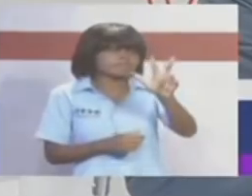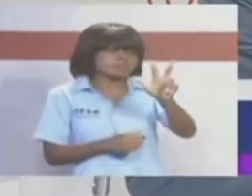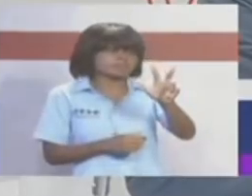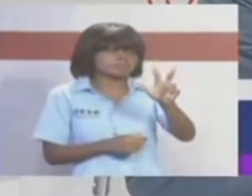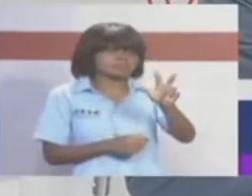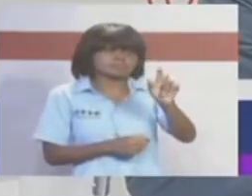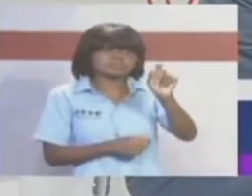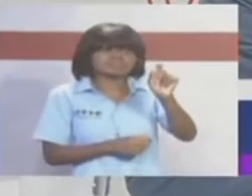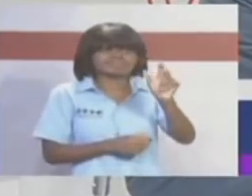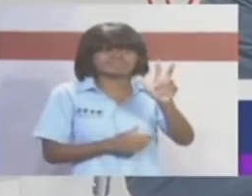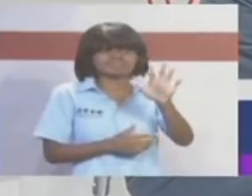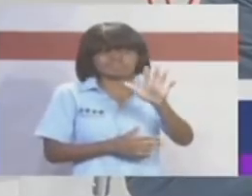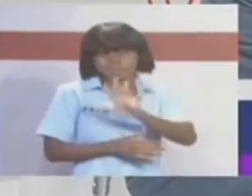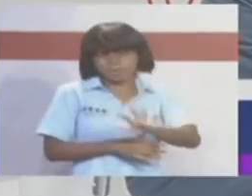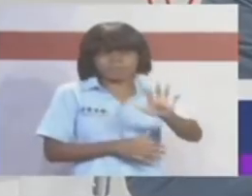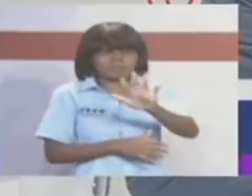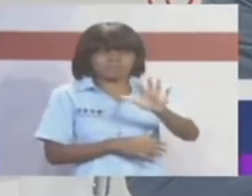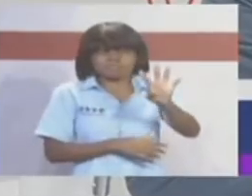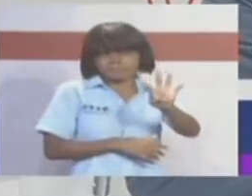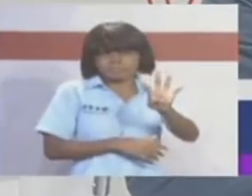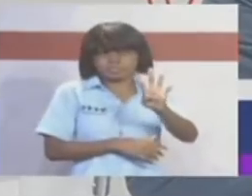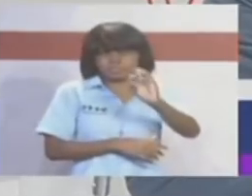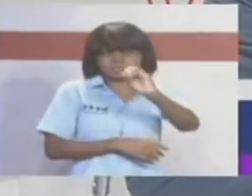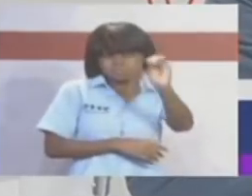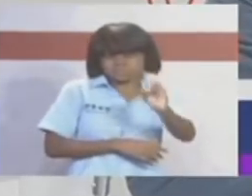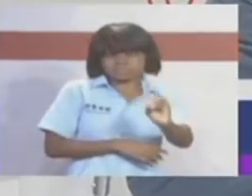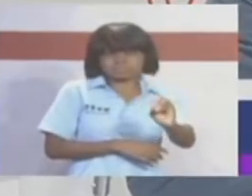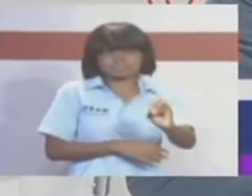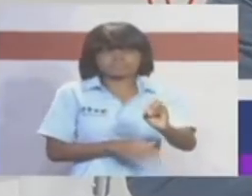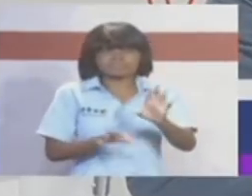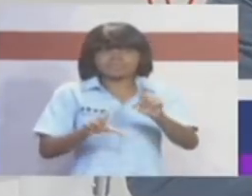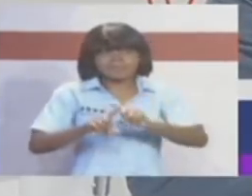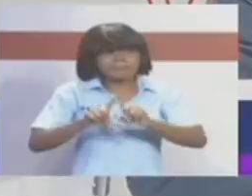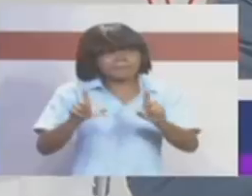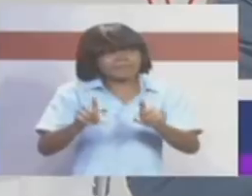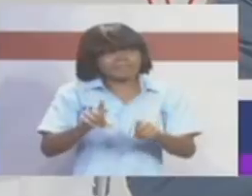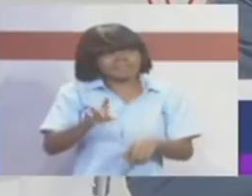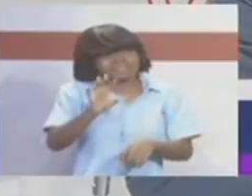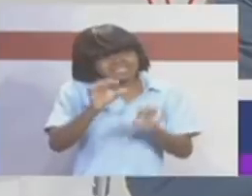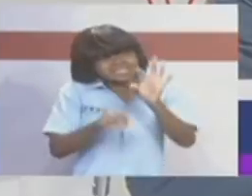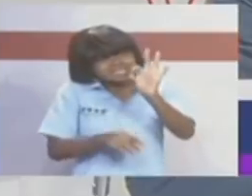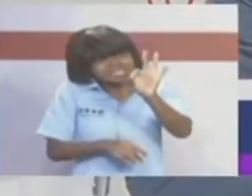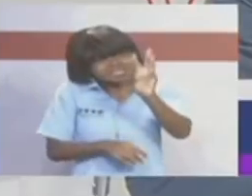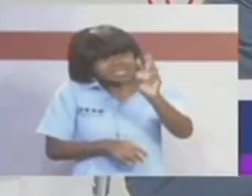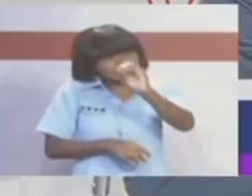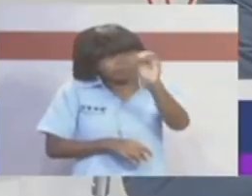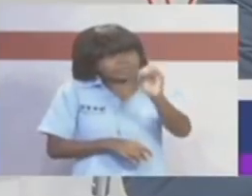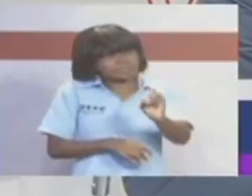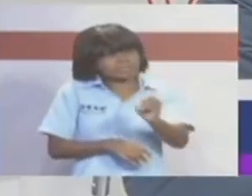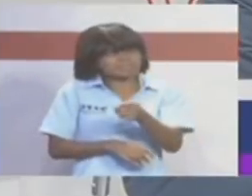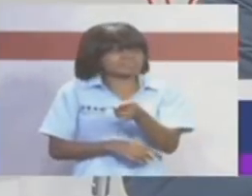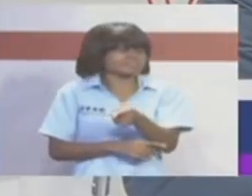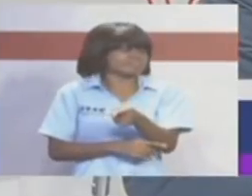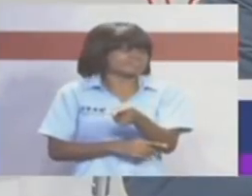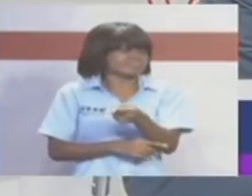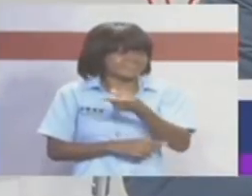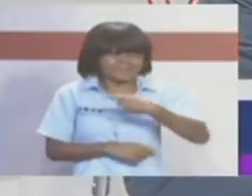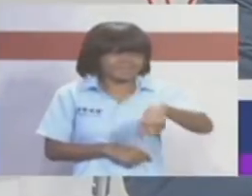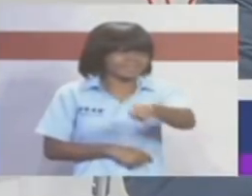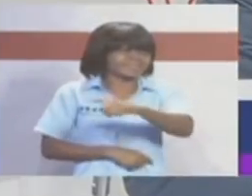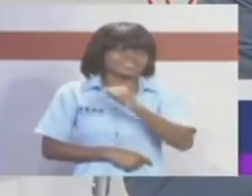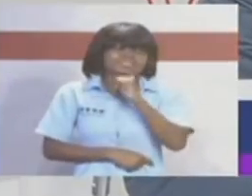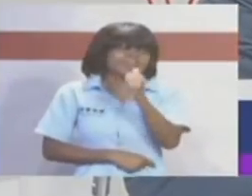most. So 96% of the fatalities that have continued to occur continue to be among the